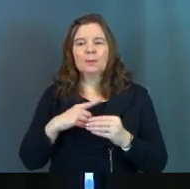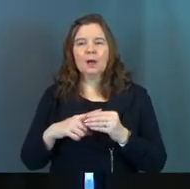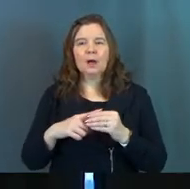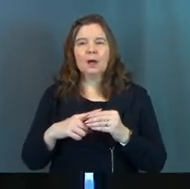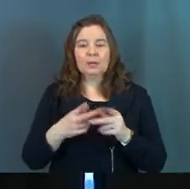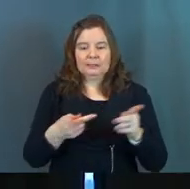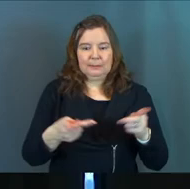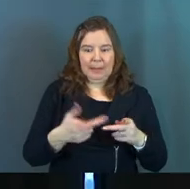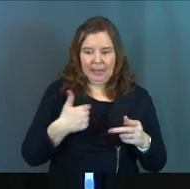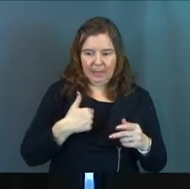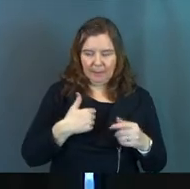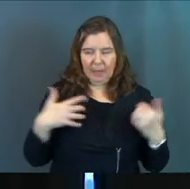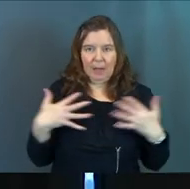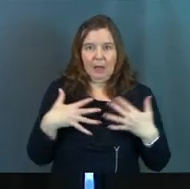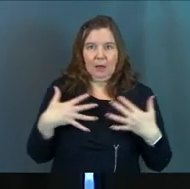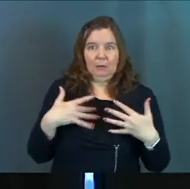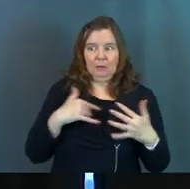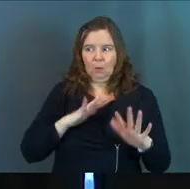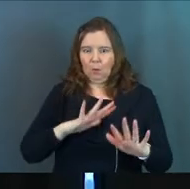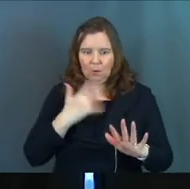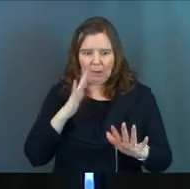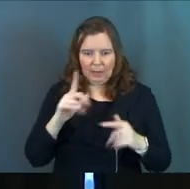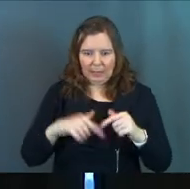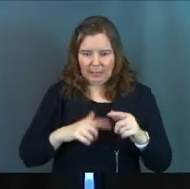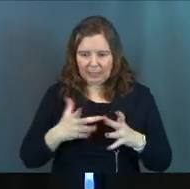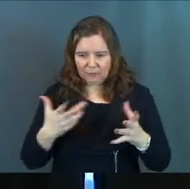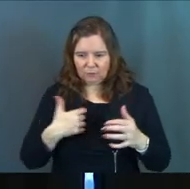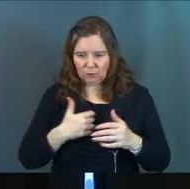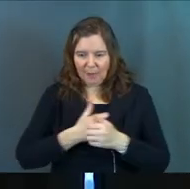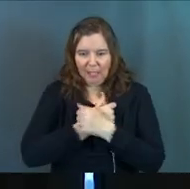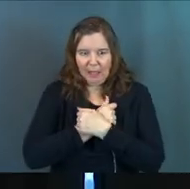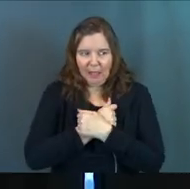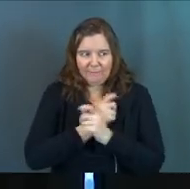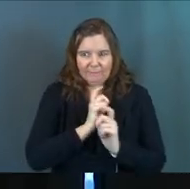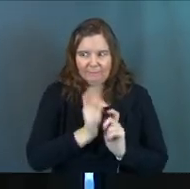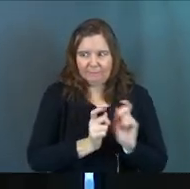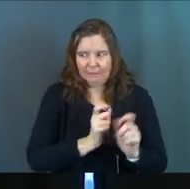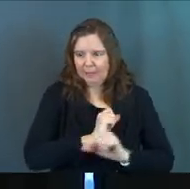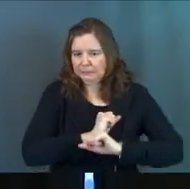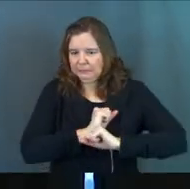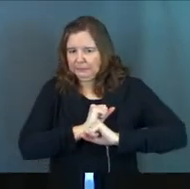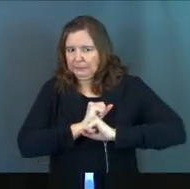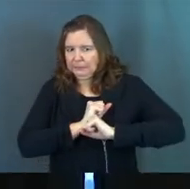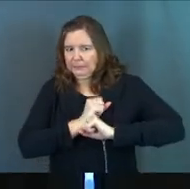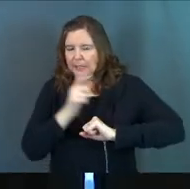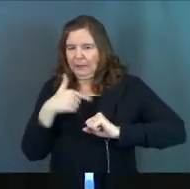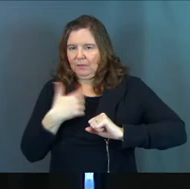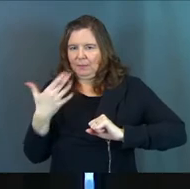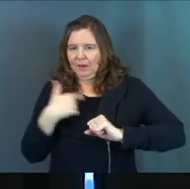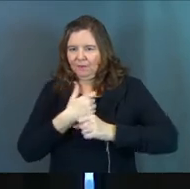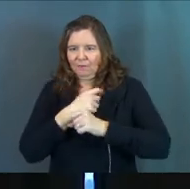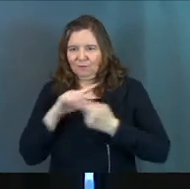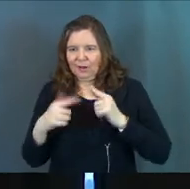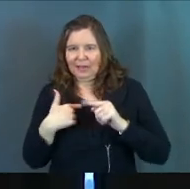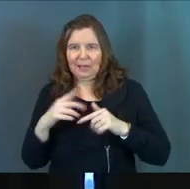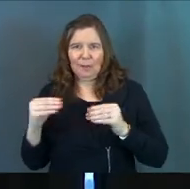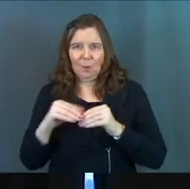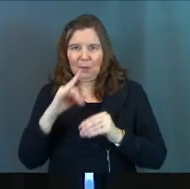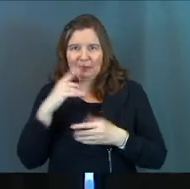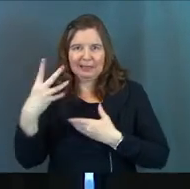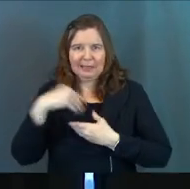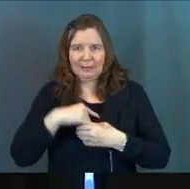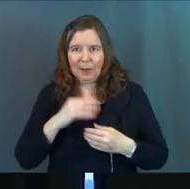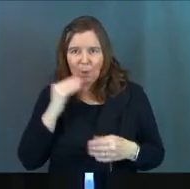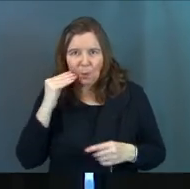What about space? Am I afraid that, oh God, I can't give too much love away? I can't have this many friends. I can't bring extra kids into